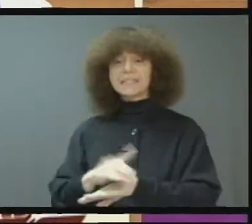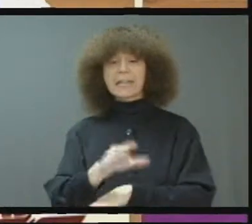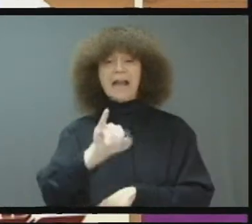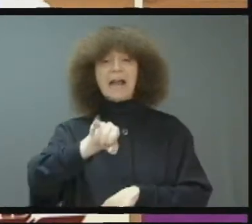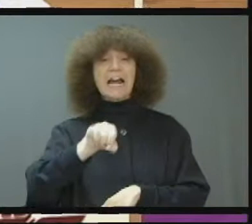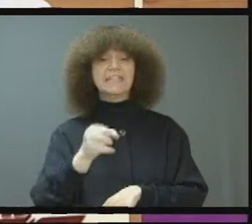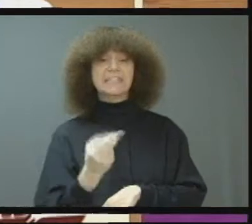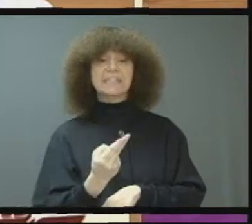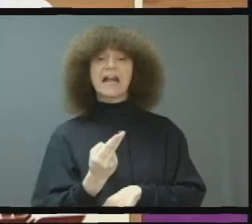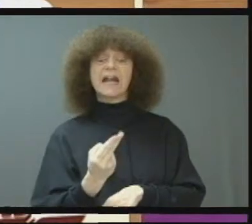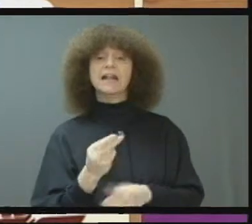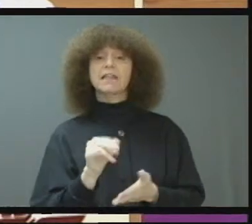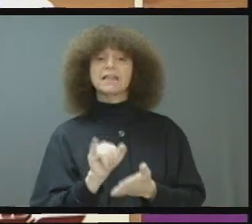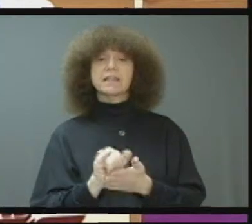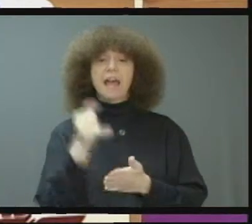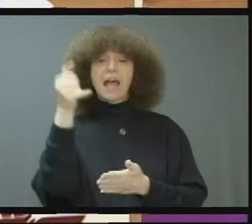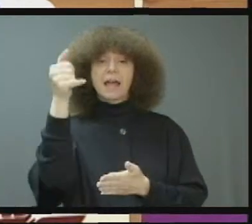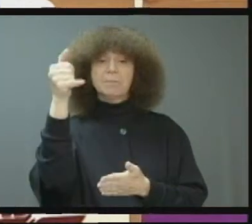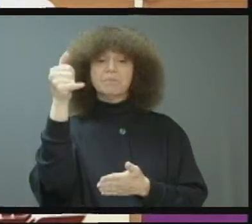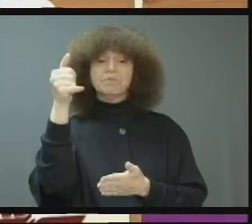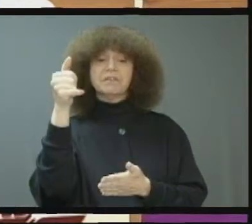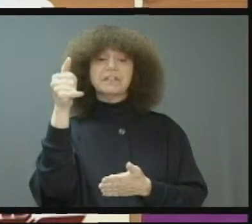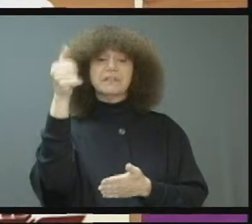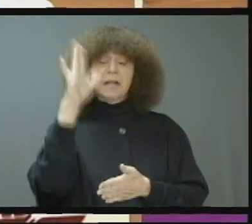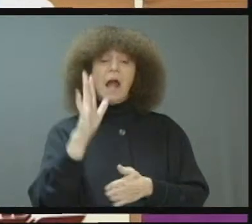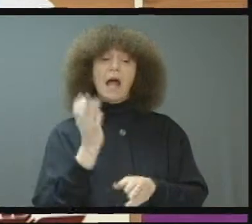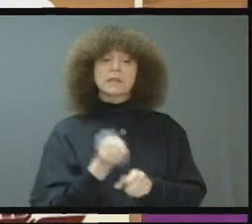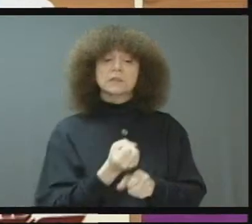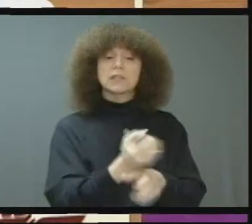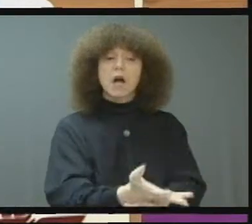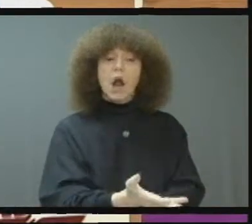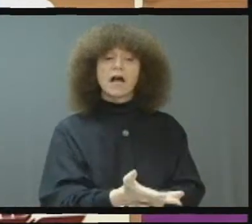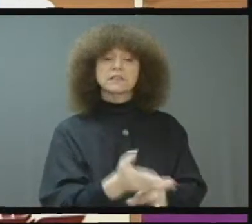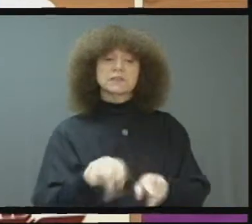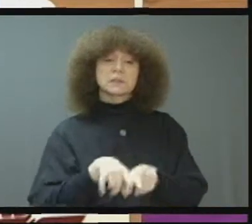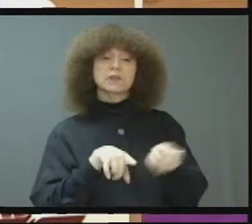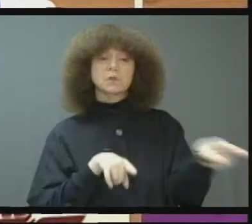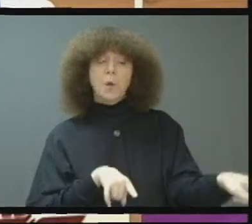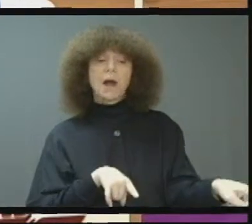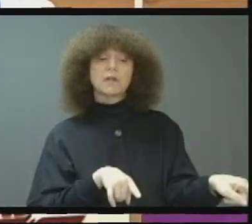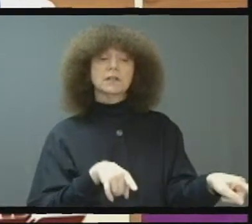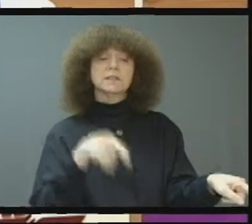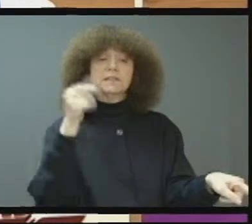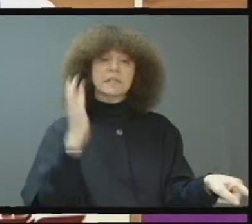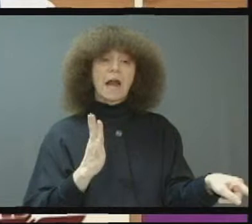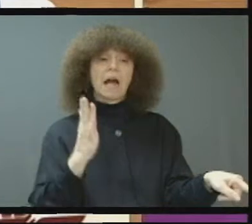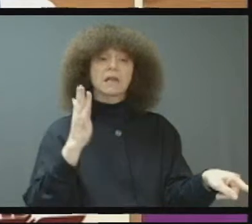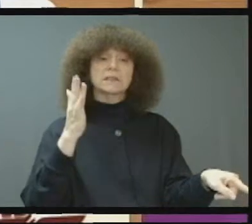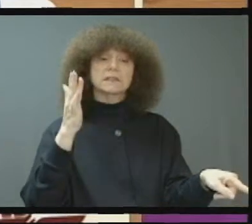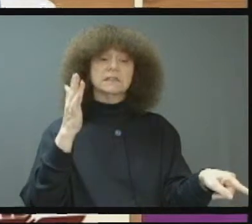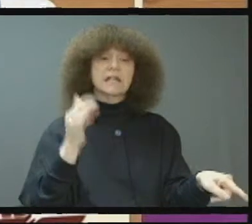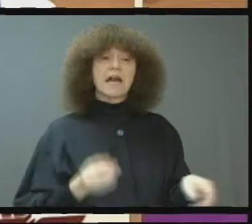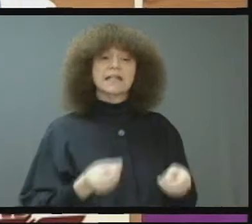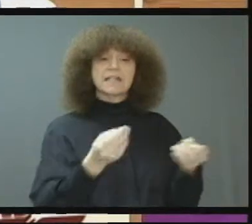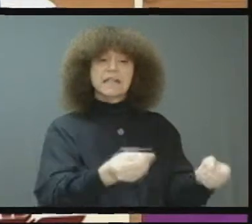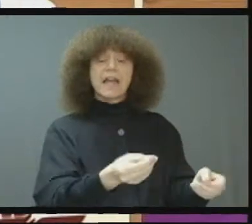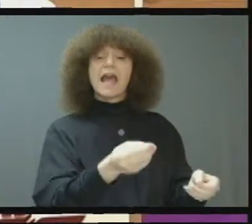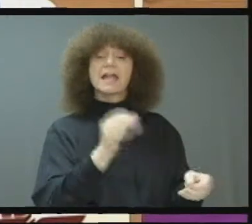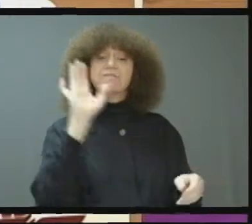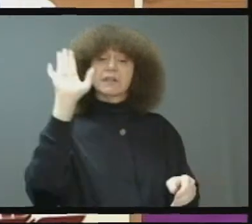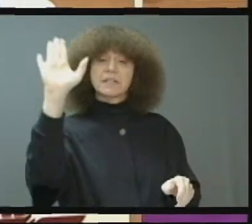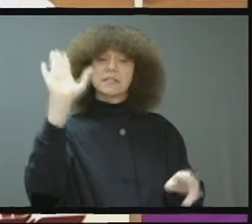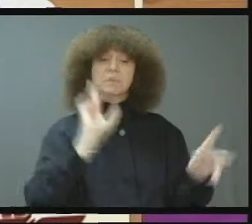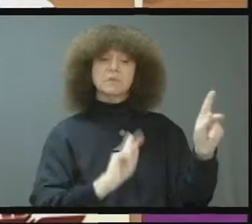that God had caused to wander and whose hearts God was hardening. God even gave his people some of the most